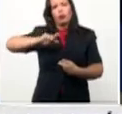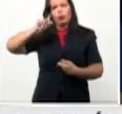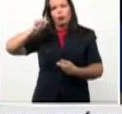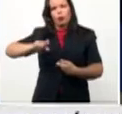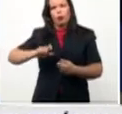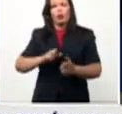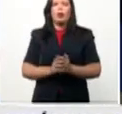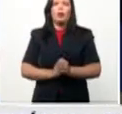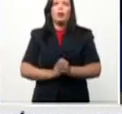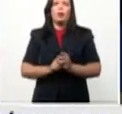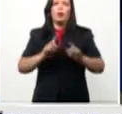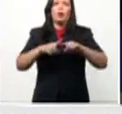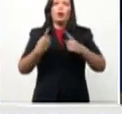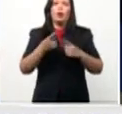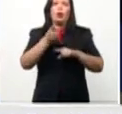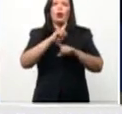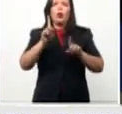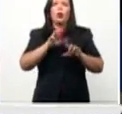it,